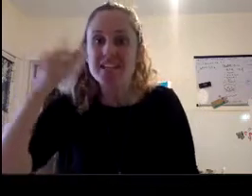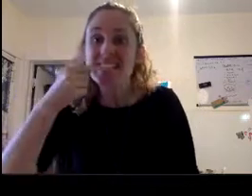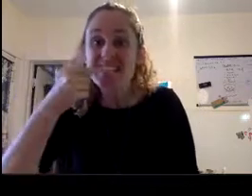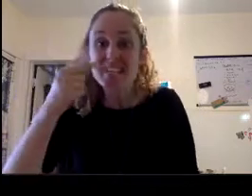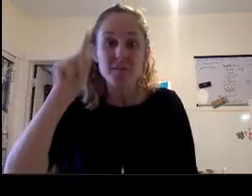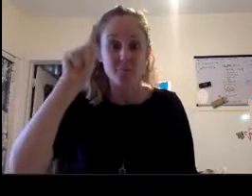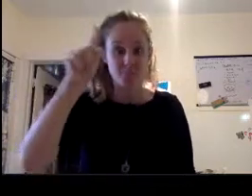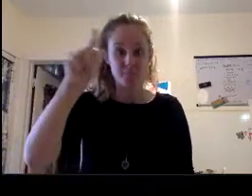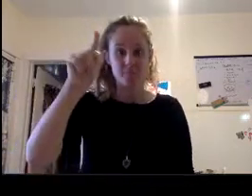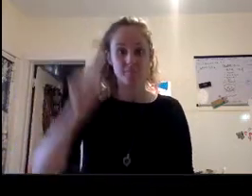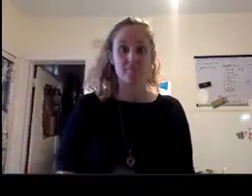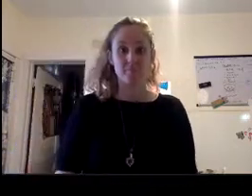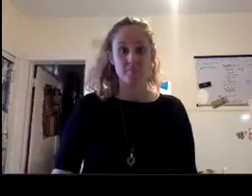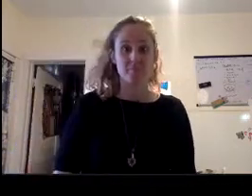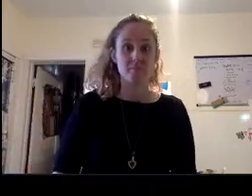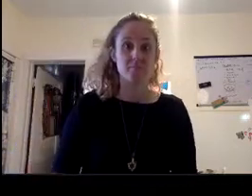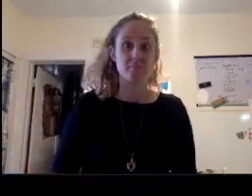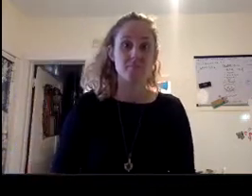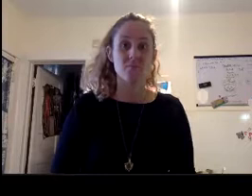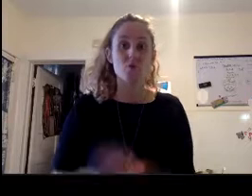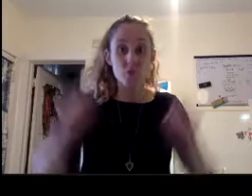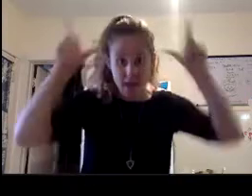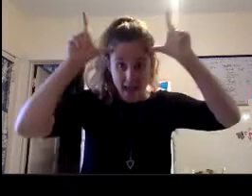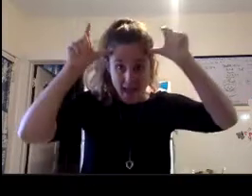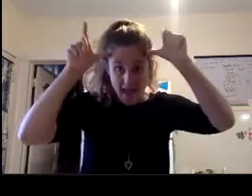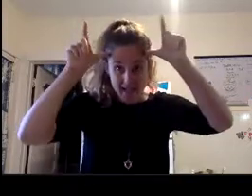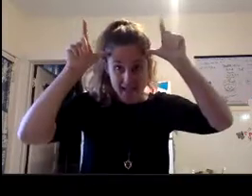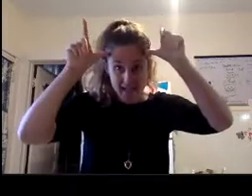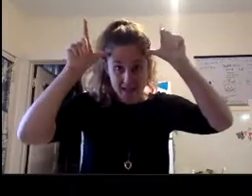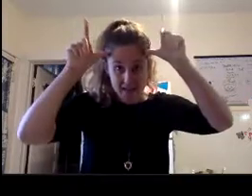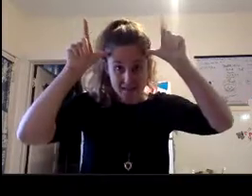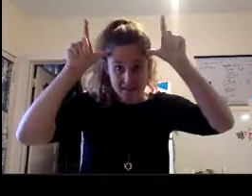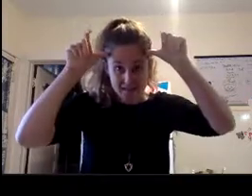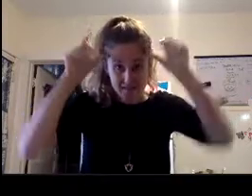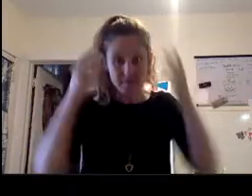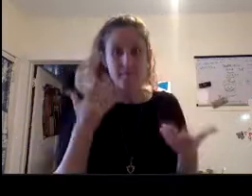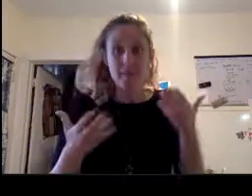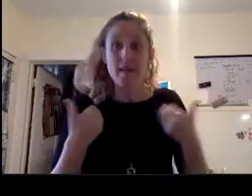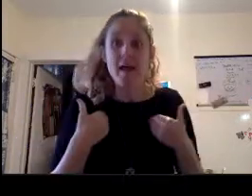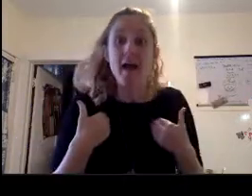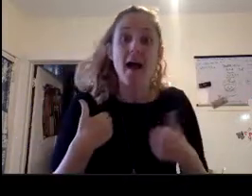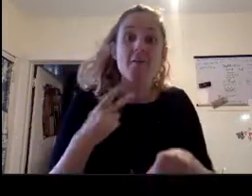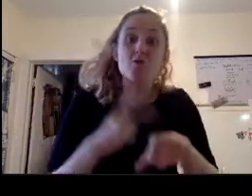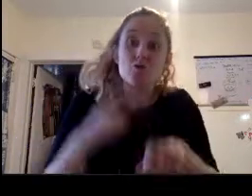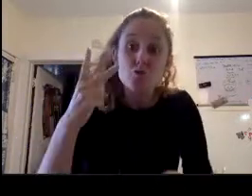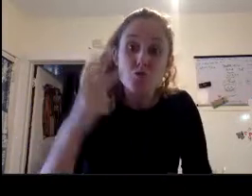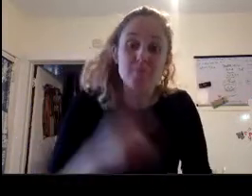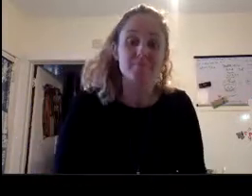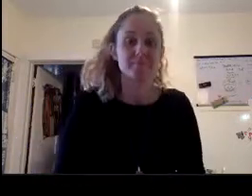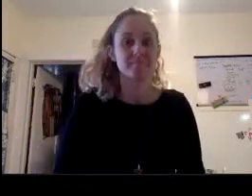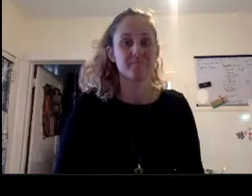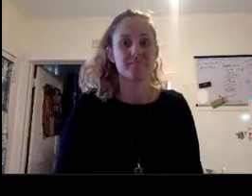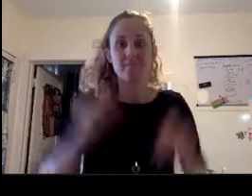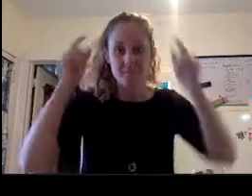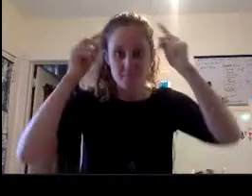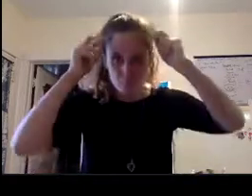antennas. These are mini ones. Maybe there's double antennas. So it's like we're looking down